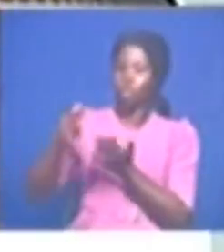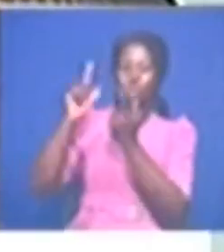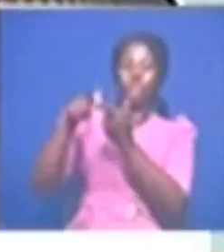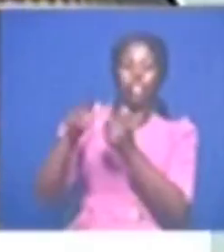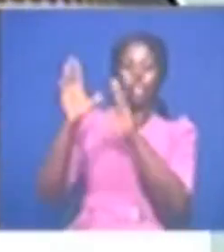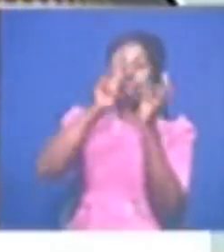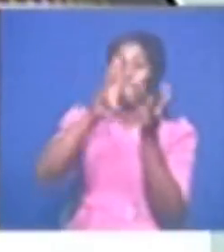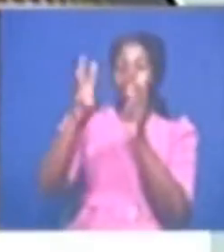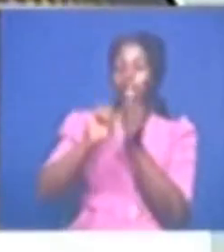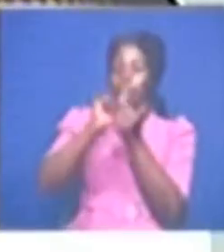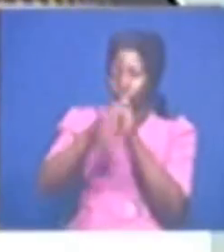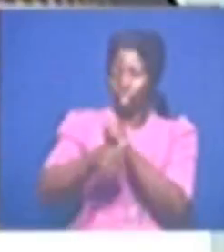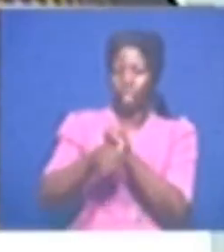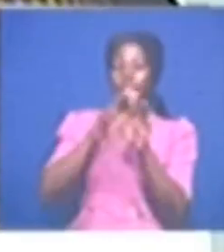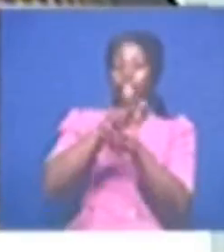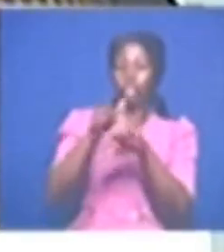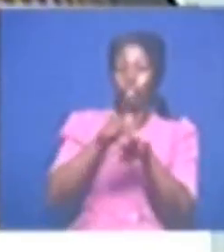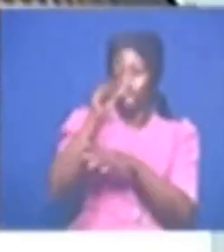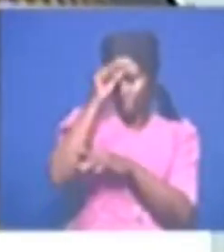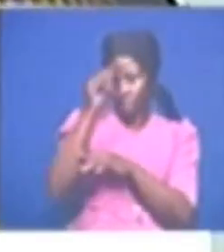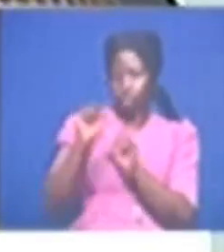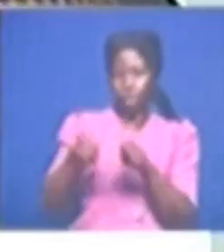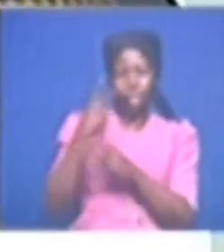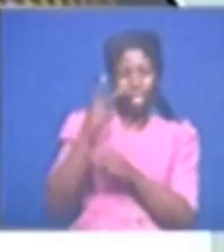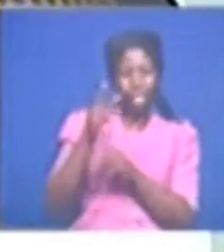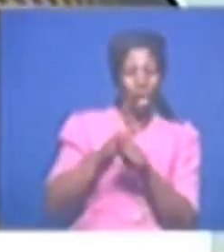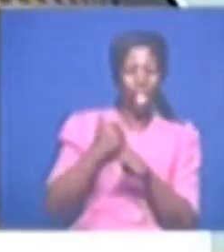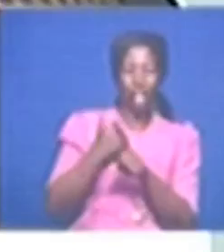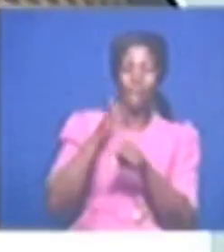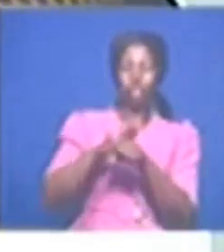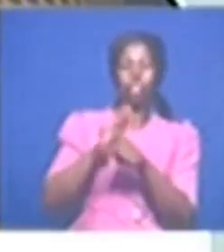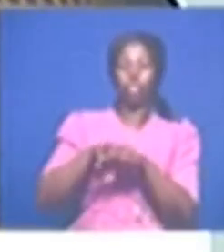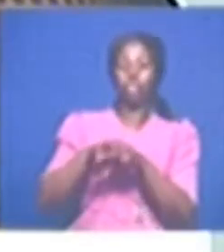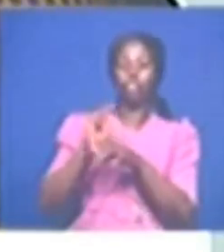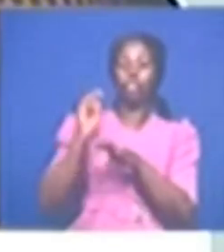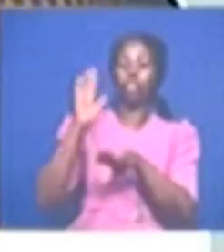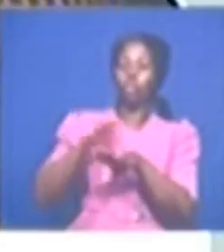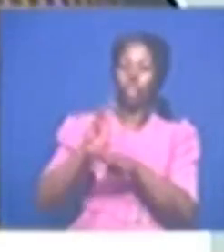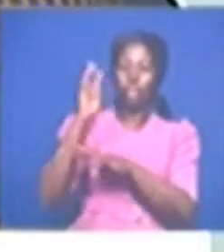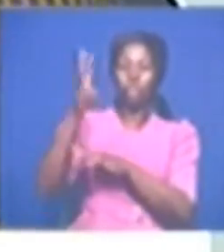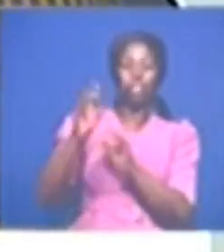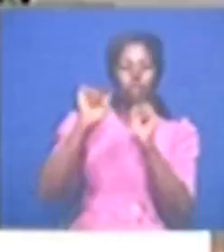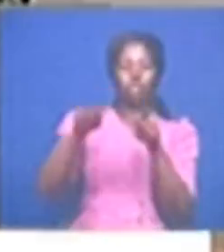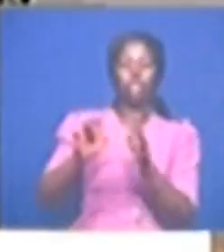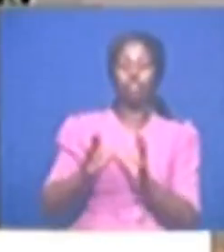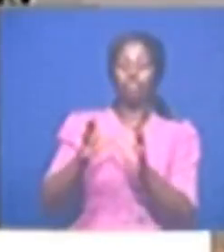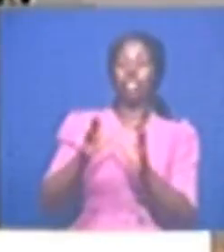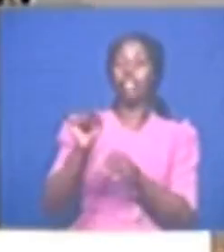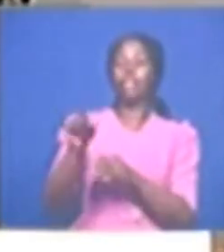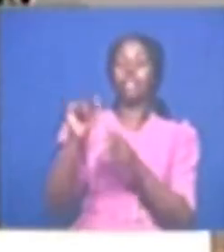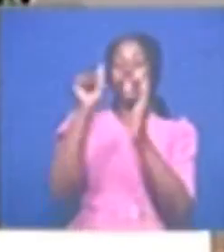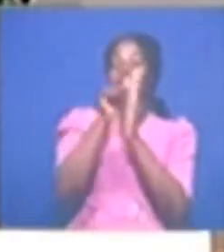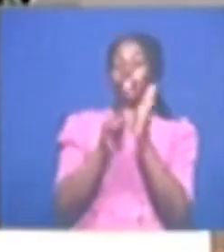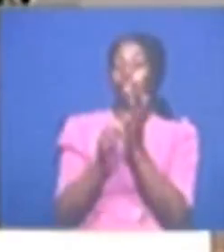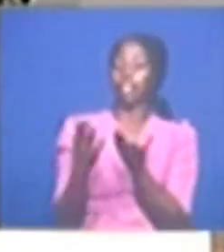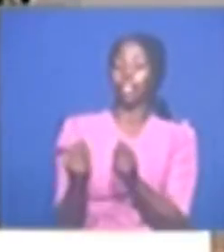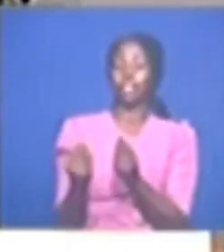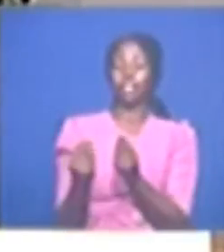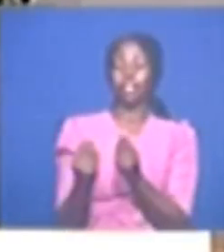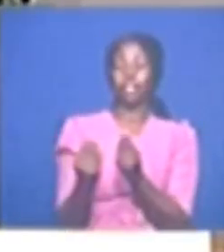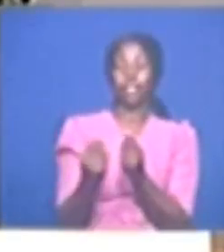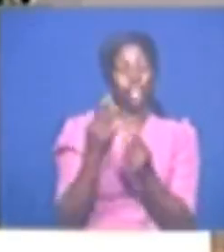government, and you can see there's a lot of goodwill, we can push the agenda of climate change easily. All right, Mwenda, I know you're really trying to do a lot of